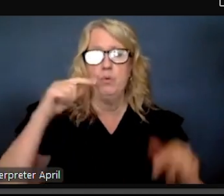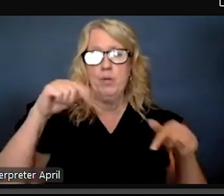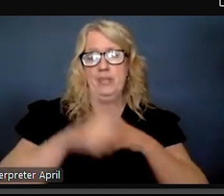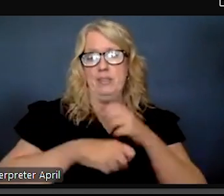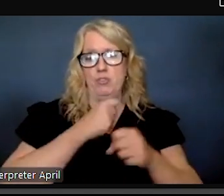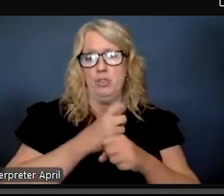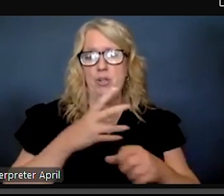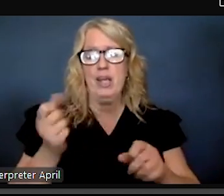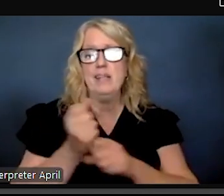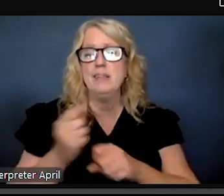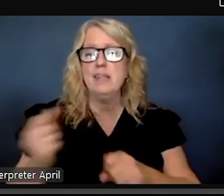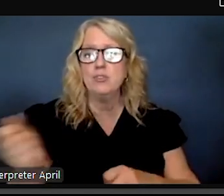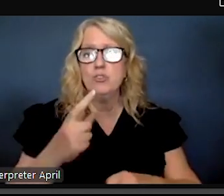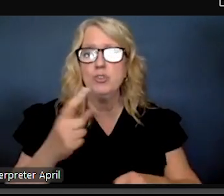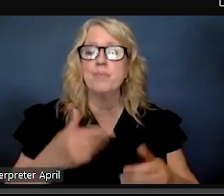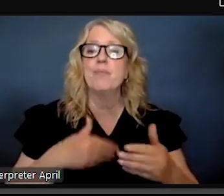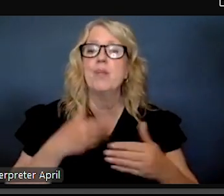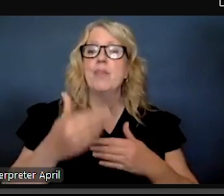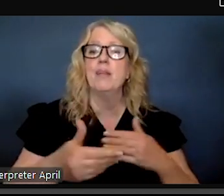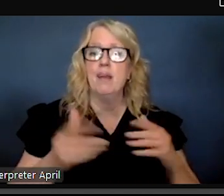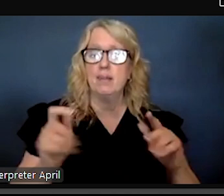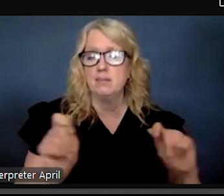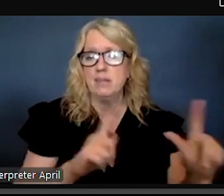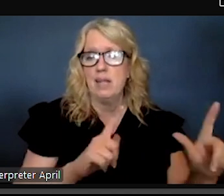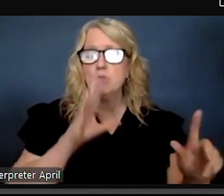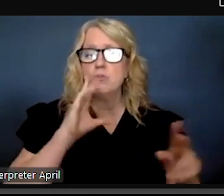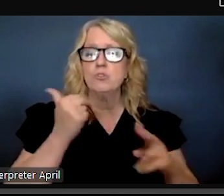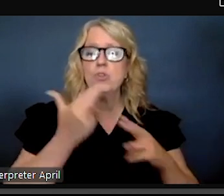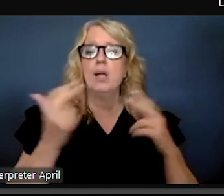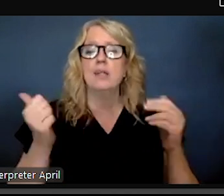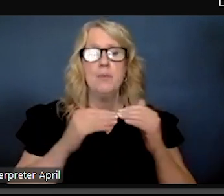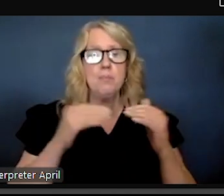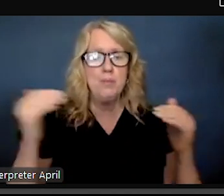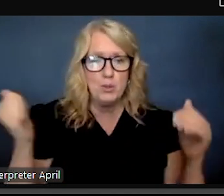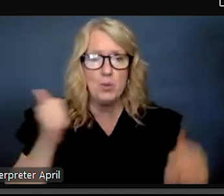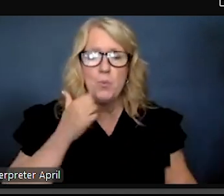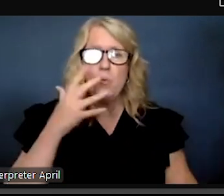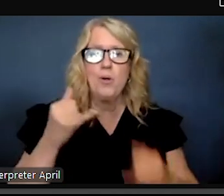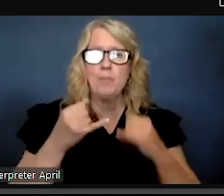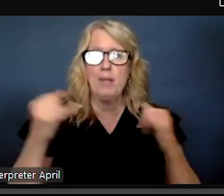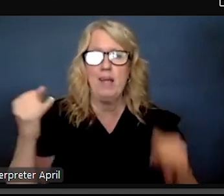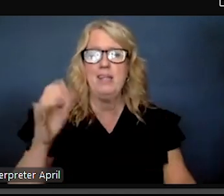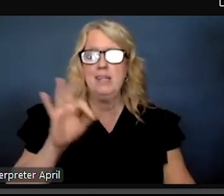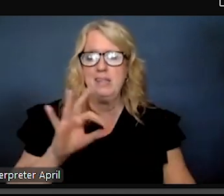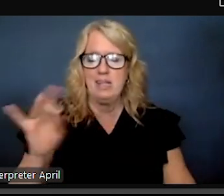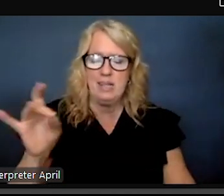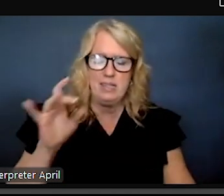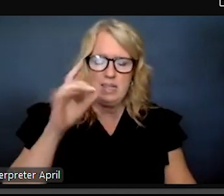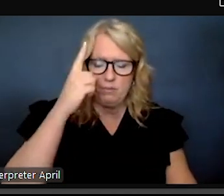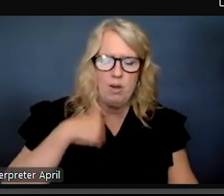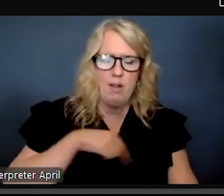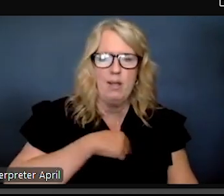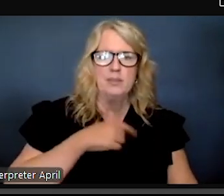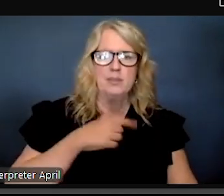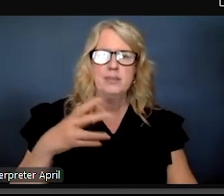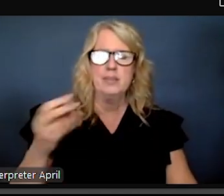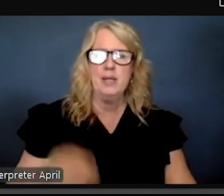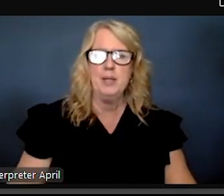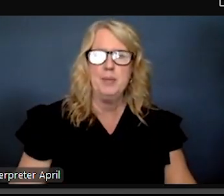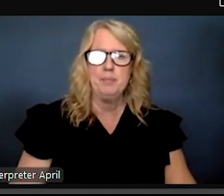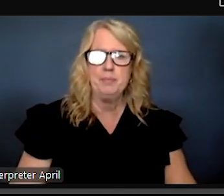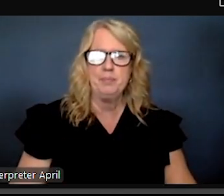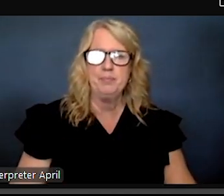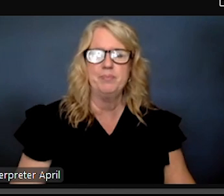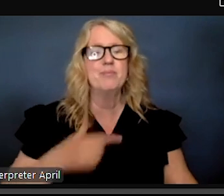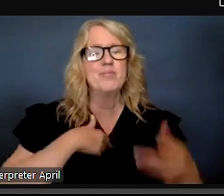year. So next slide. So let's talk about the peer Warmline N988 for us. So uh,